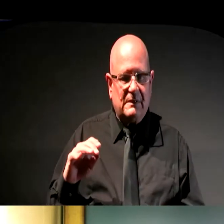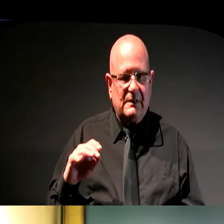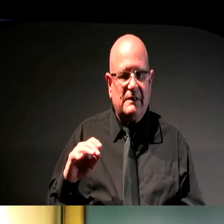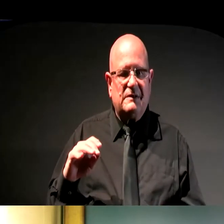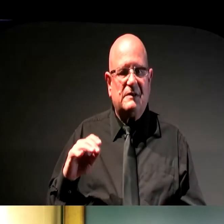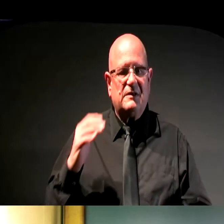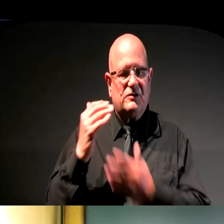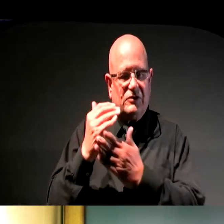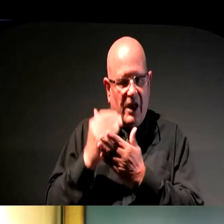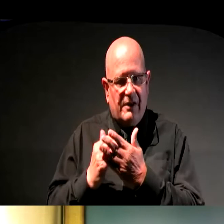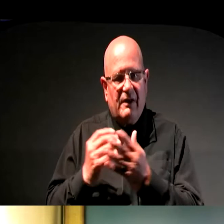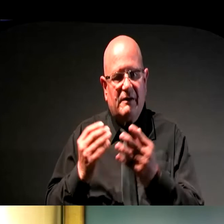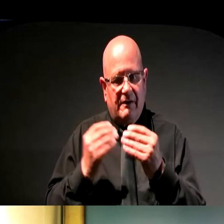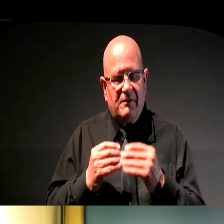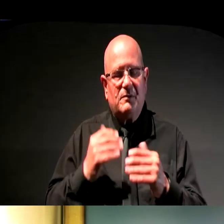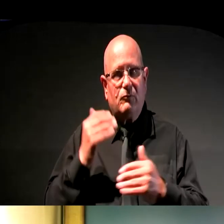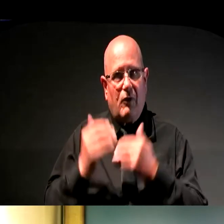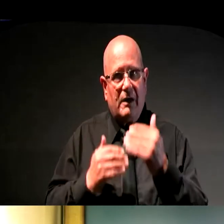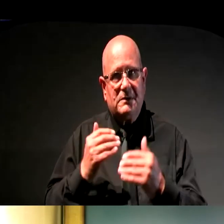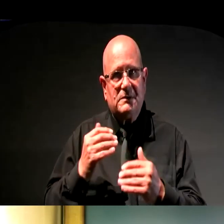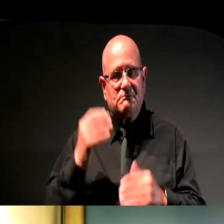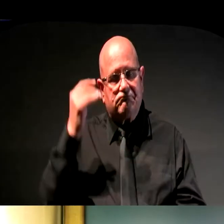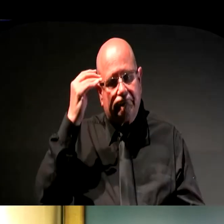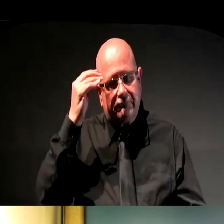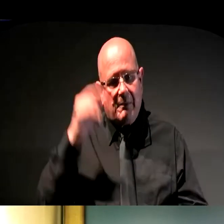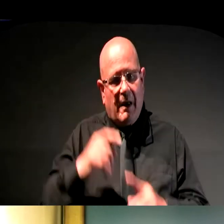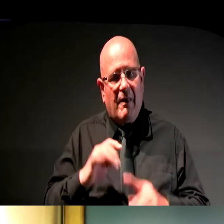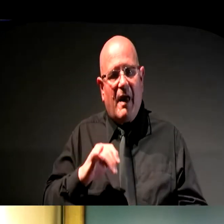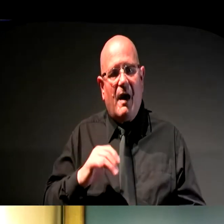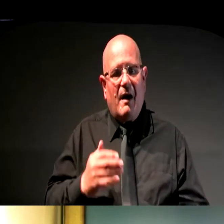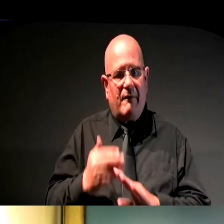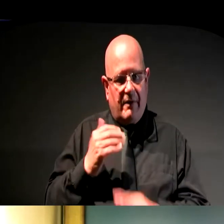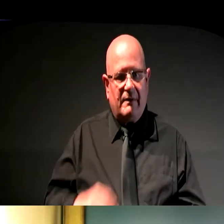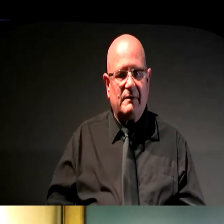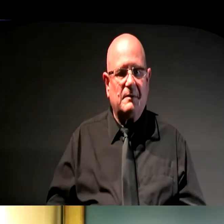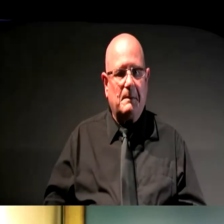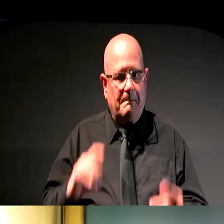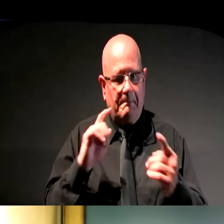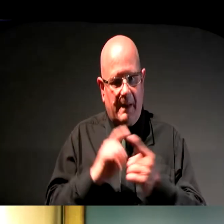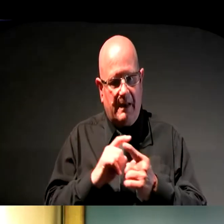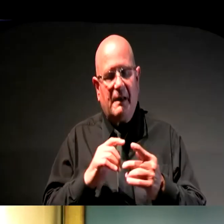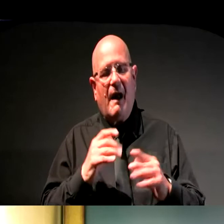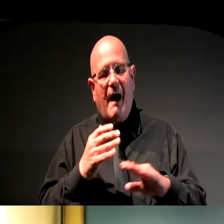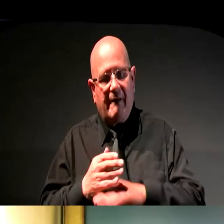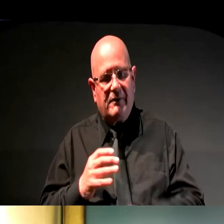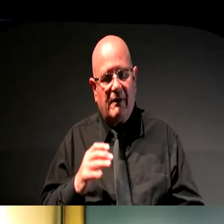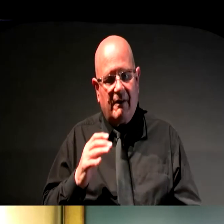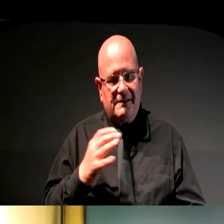they can process what's going to be talked about in the meeting and then send meeting notes after. And to be honest, that's just